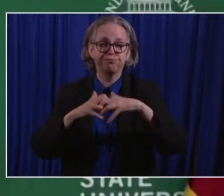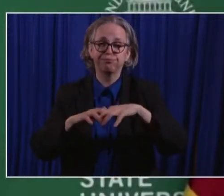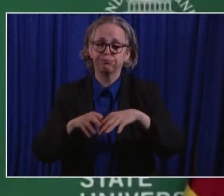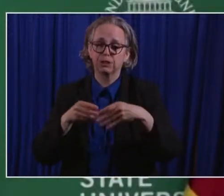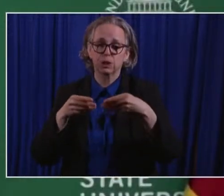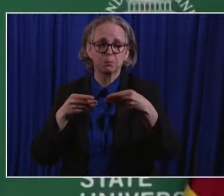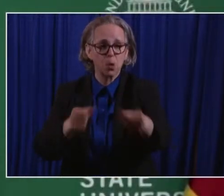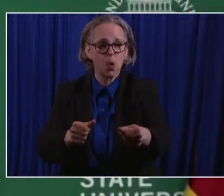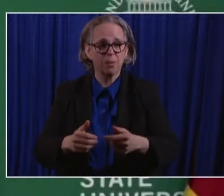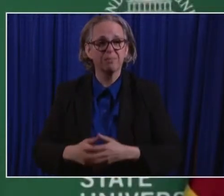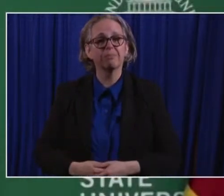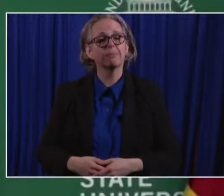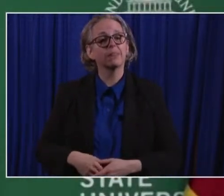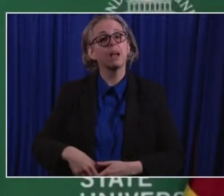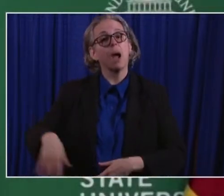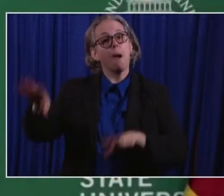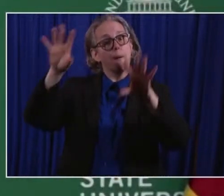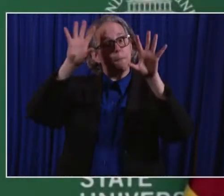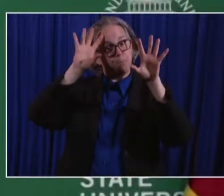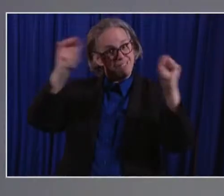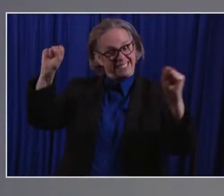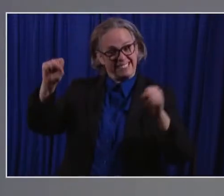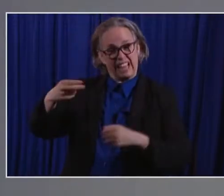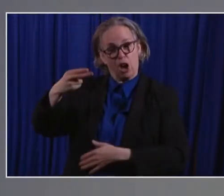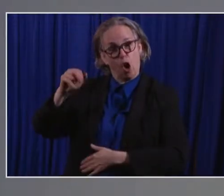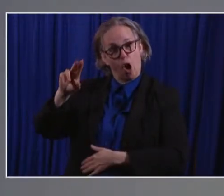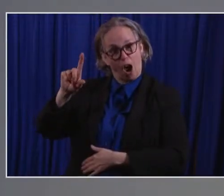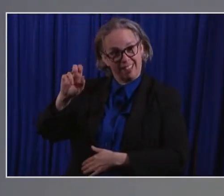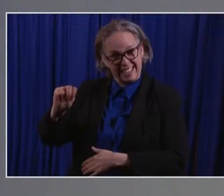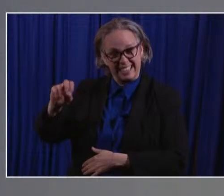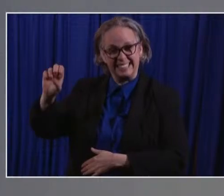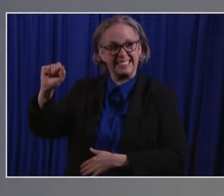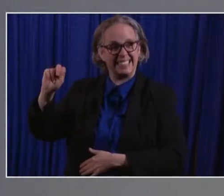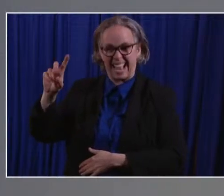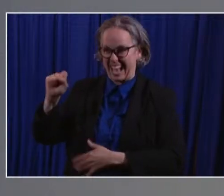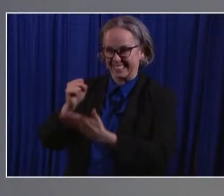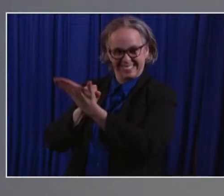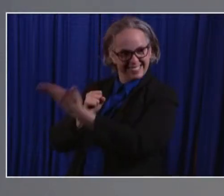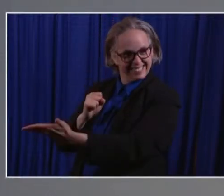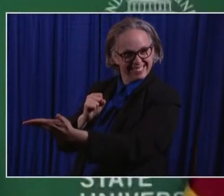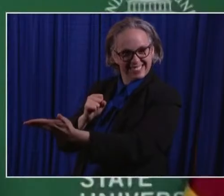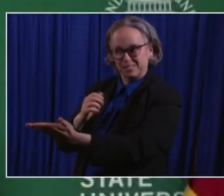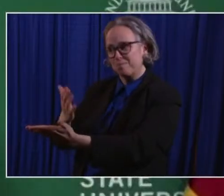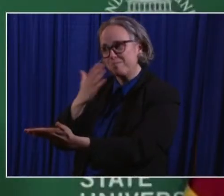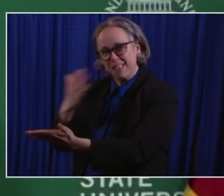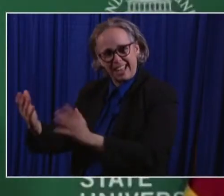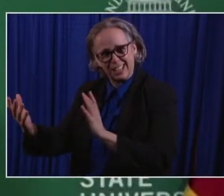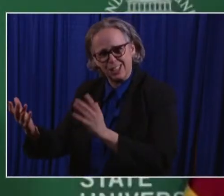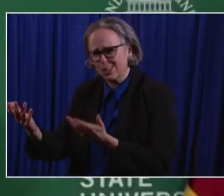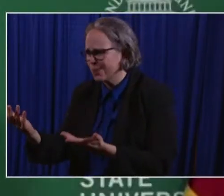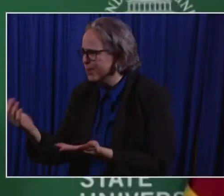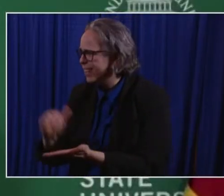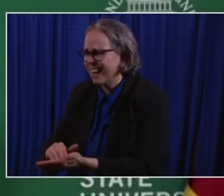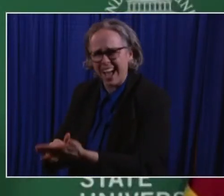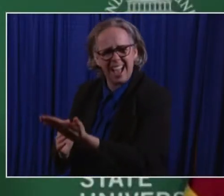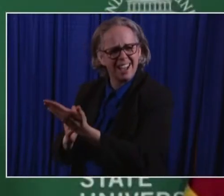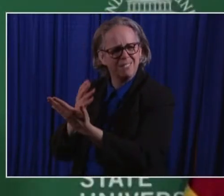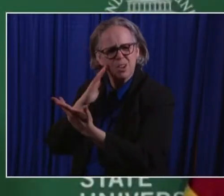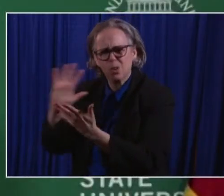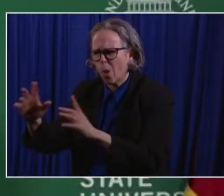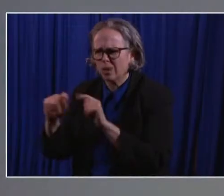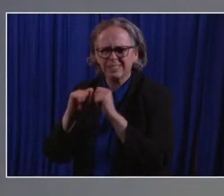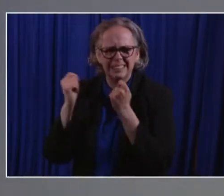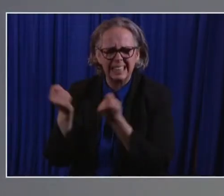Sands is here with us again. Mr. President, thank you again for your hospitality. Your team has been absolutely